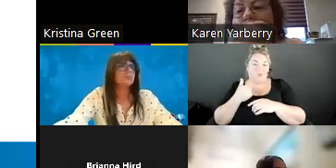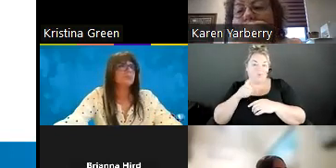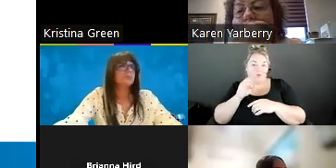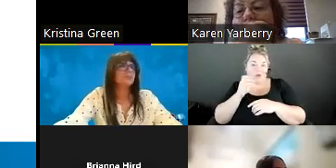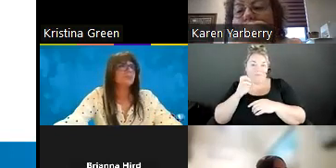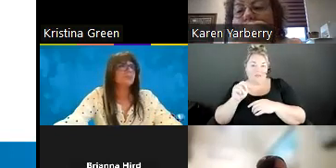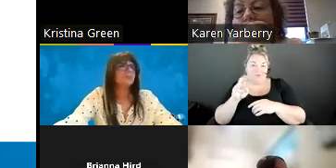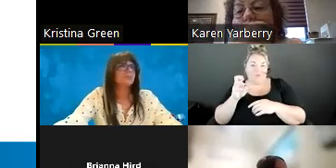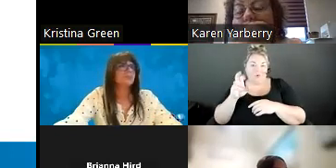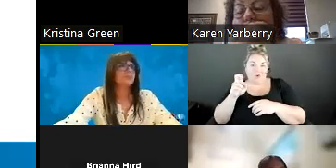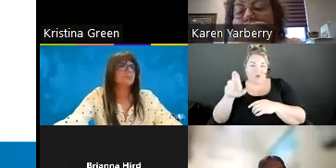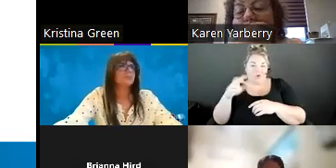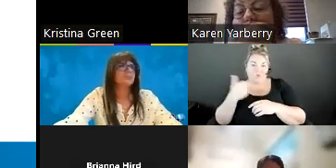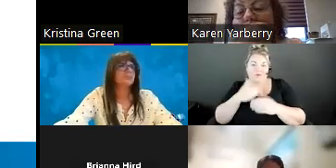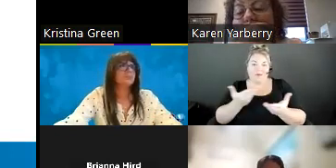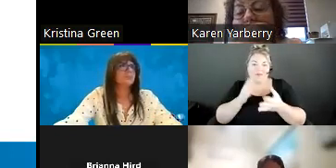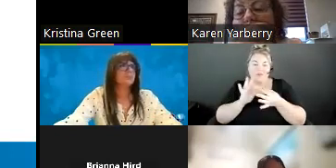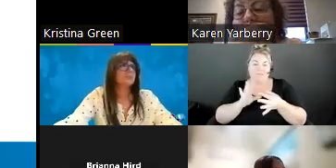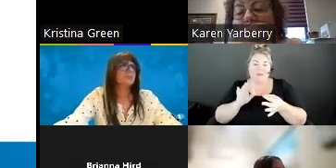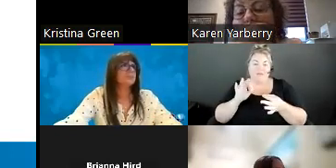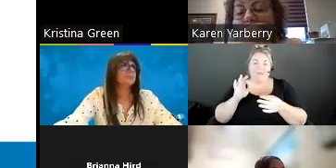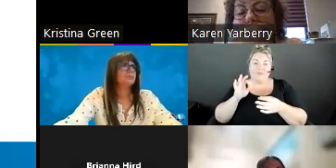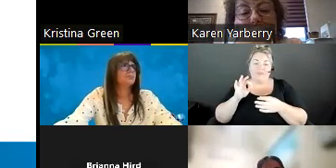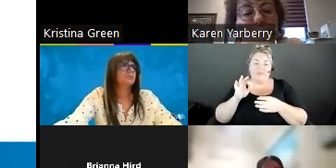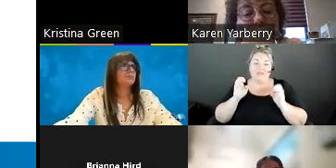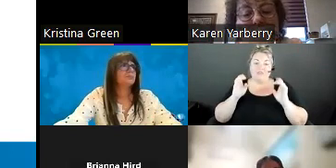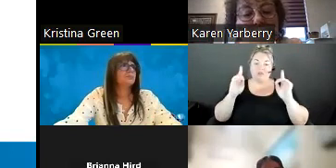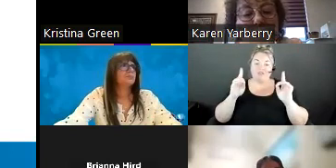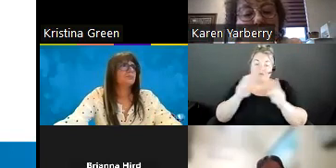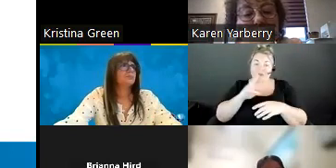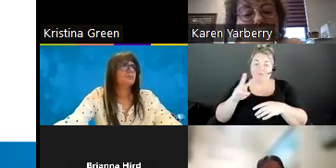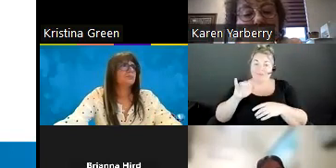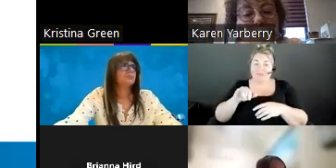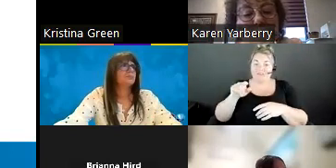the Fentanyl Education Colorado website, which is